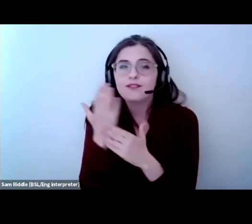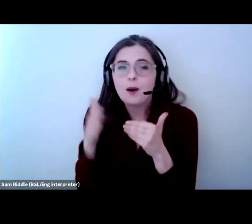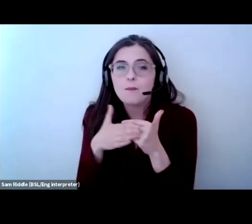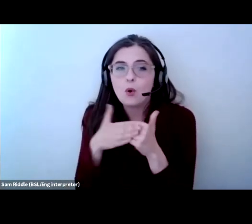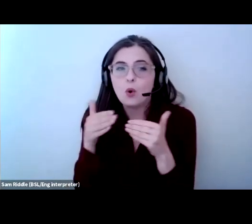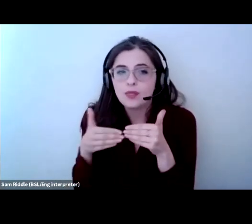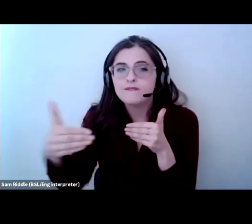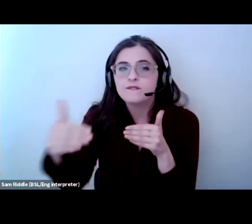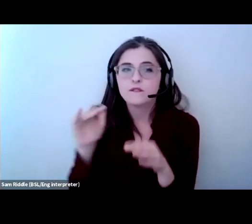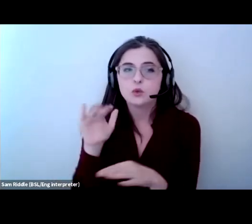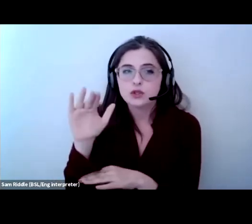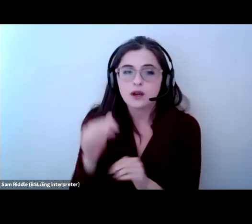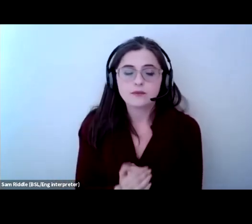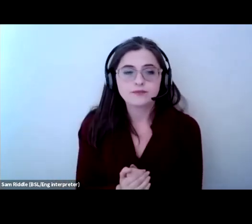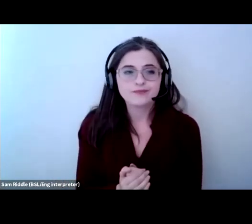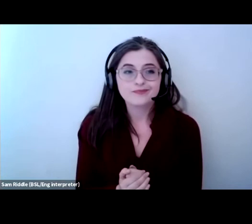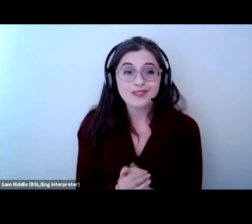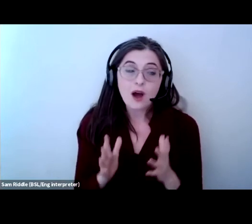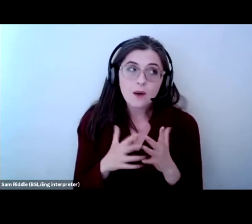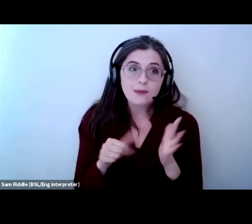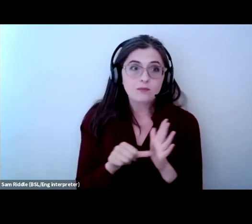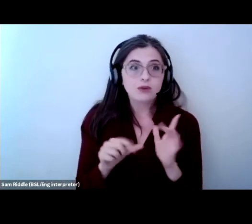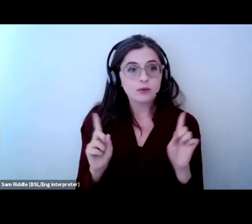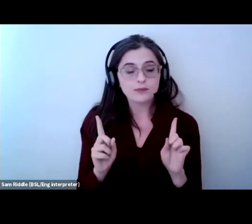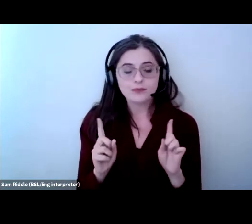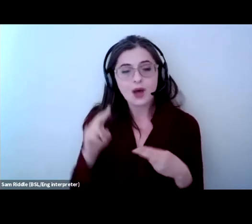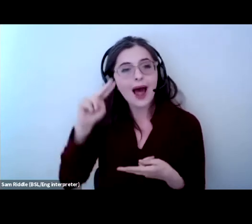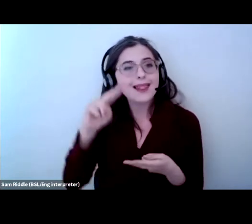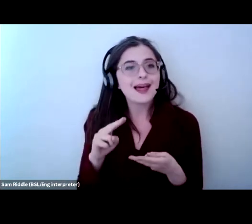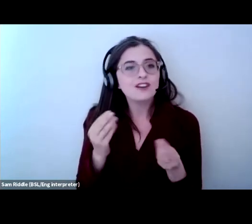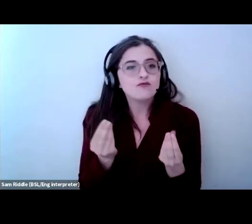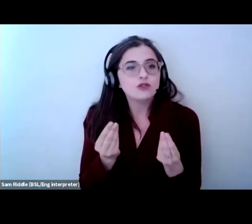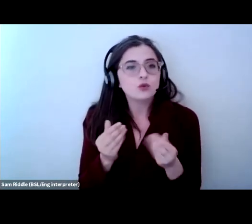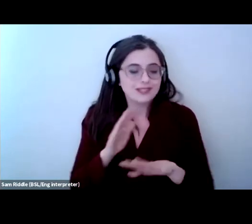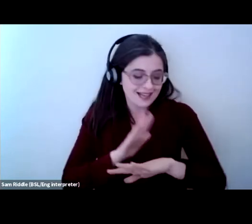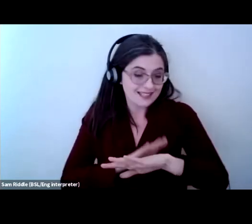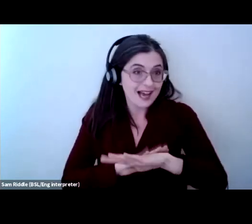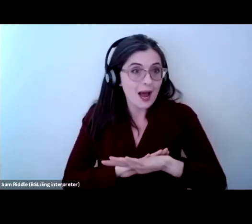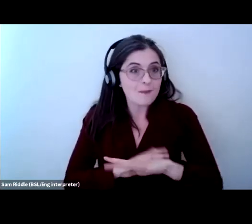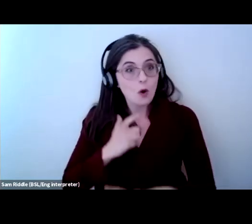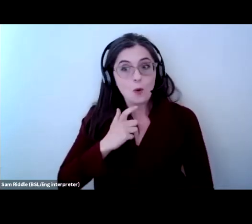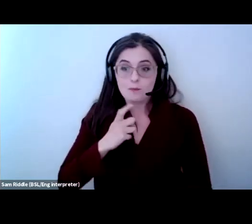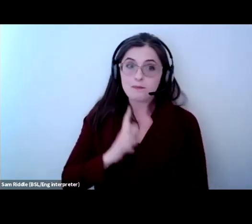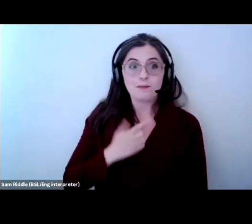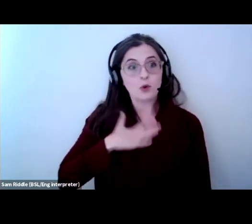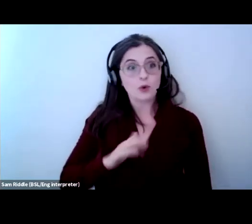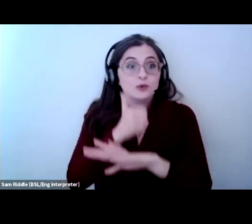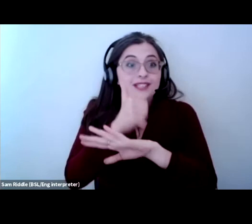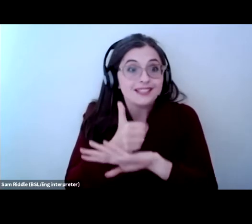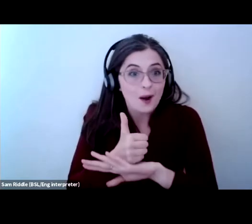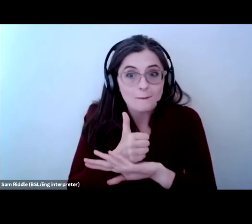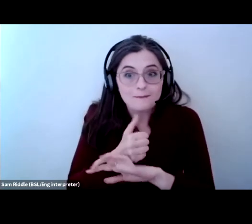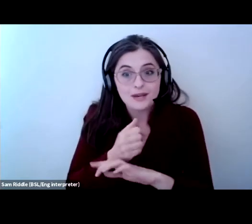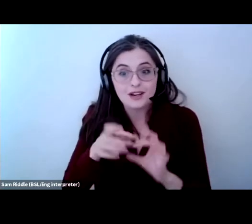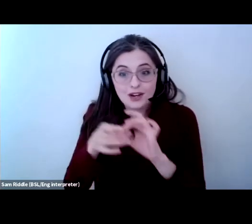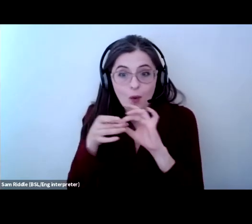big problem is also the lack of resources and time of the people that want to set up the co-ops, because very often they come